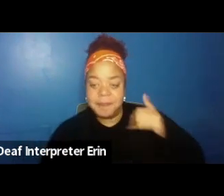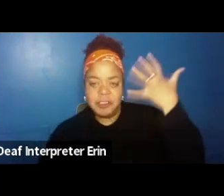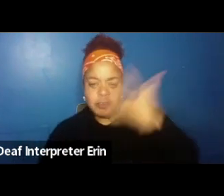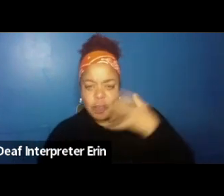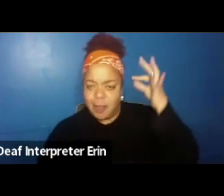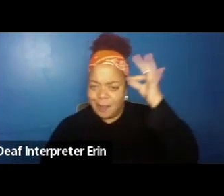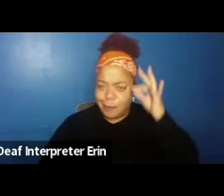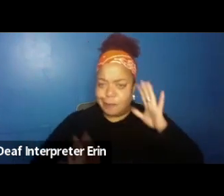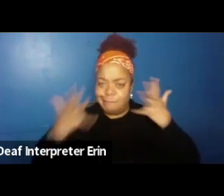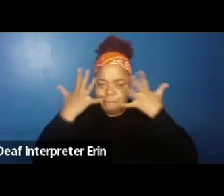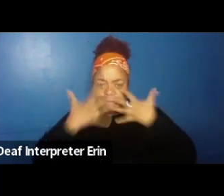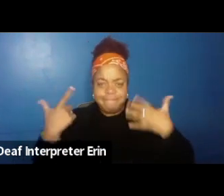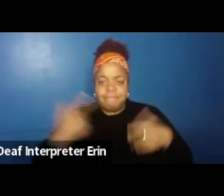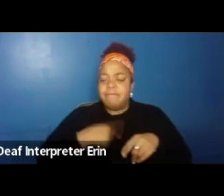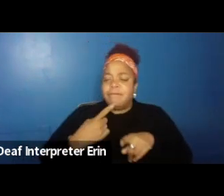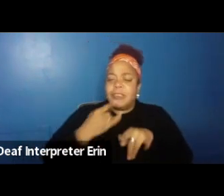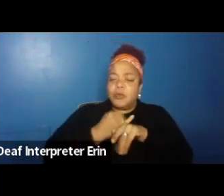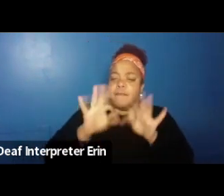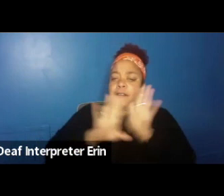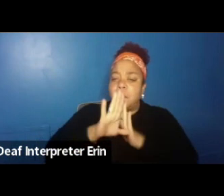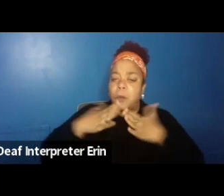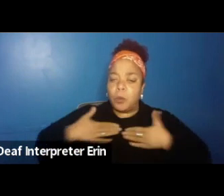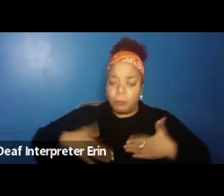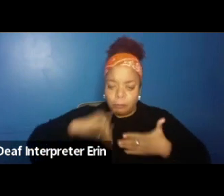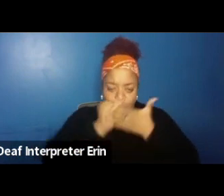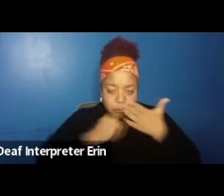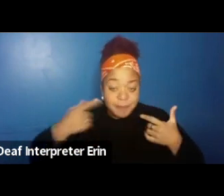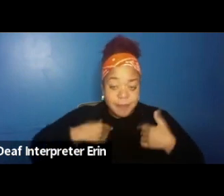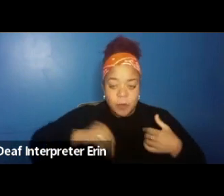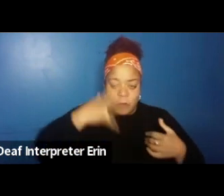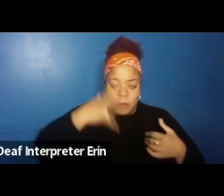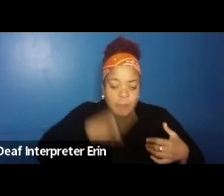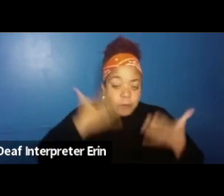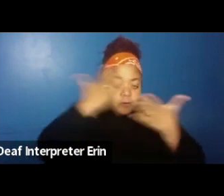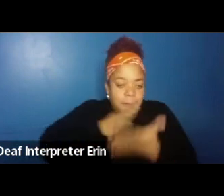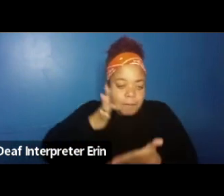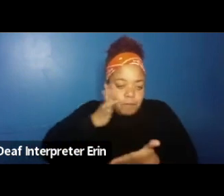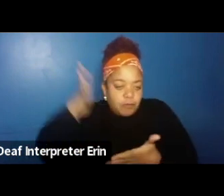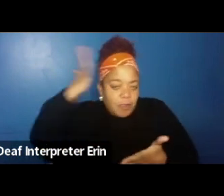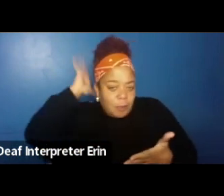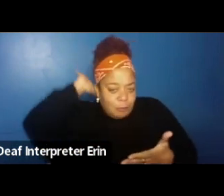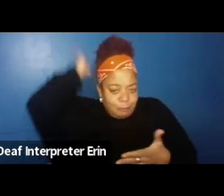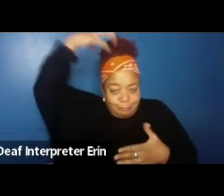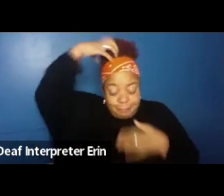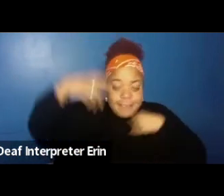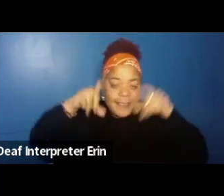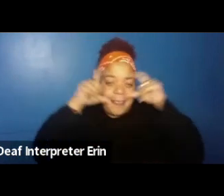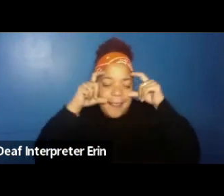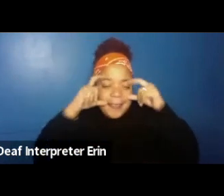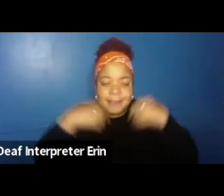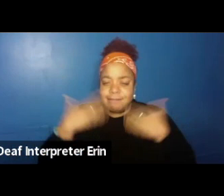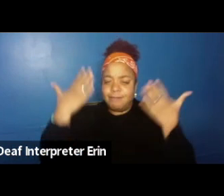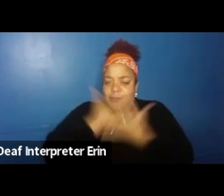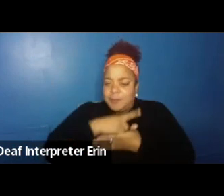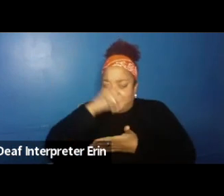big bun on top of my head, dark headphones, and I'm wearing a black shirt, and I have some houseplants behind me, and there's a little light coming in through